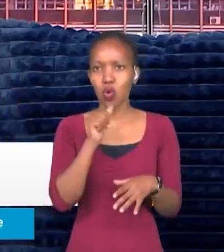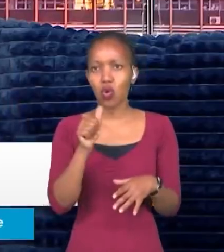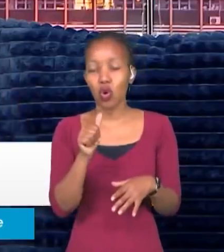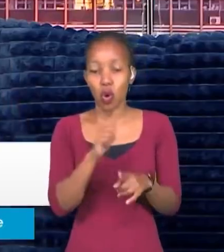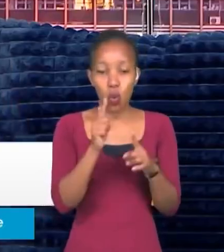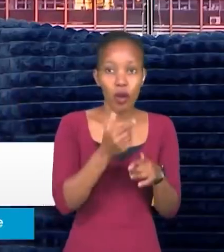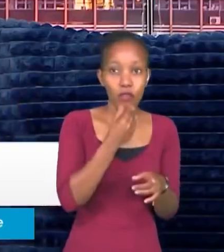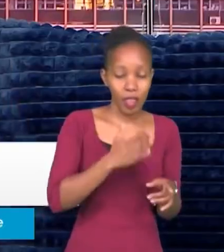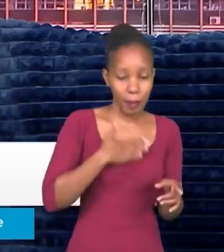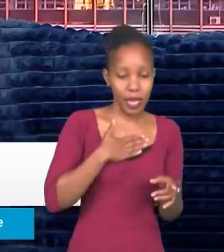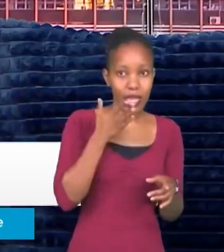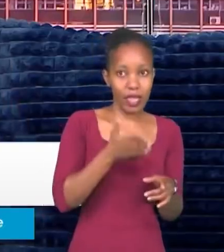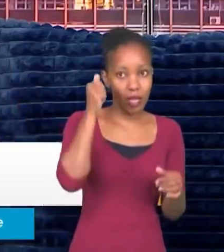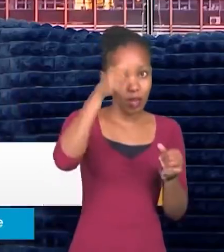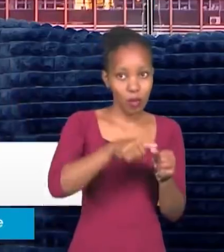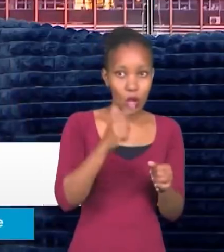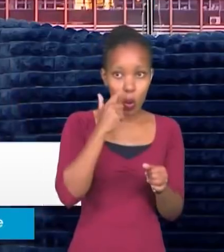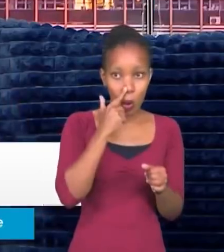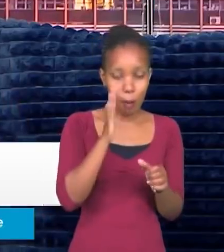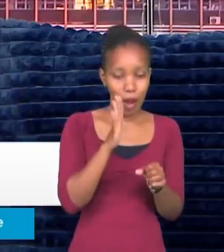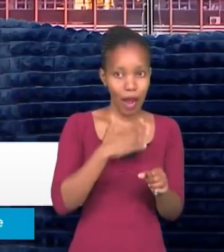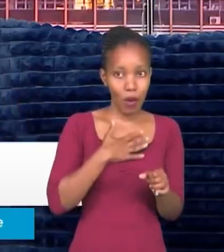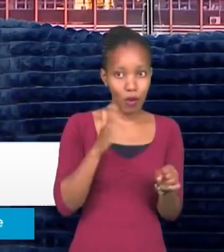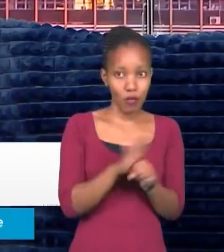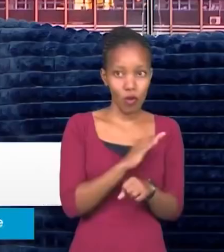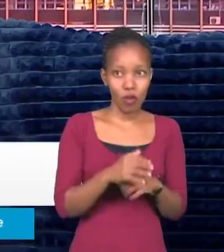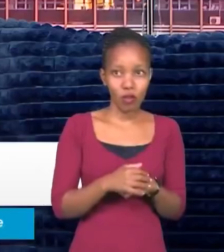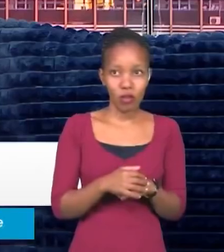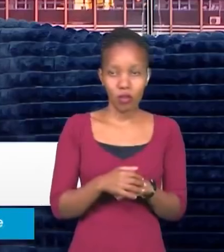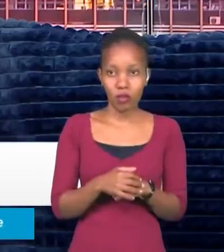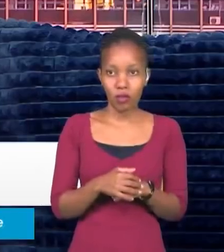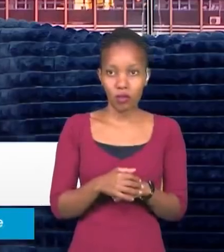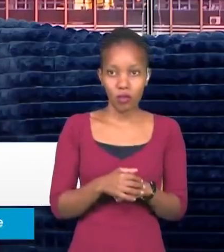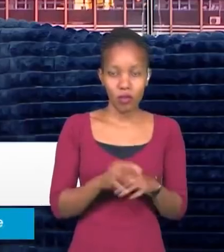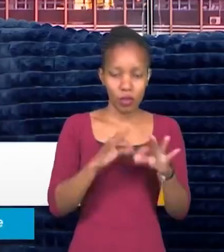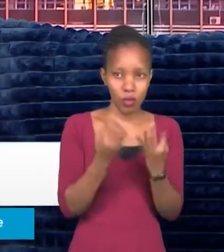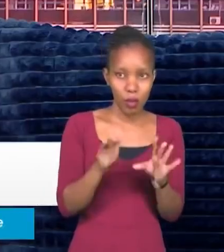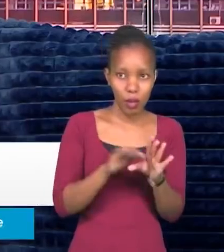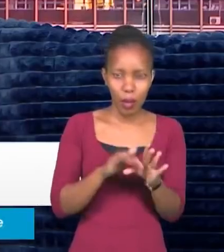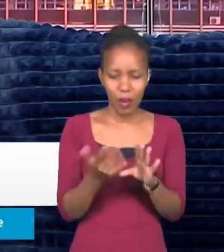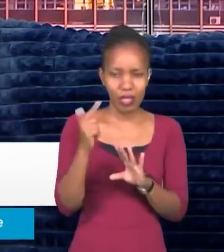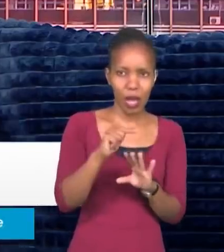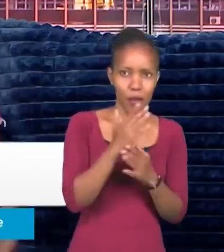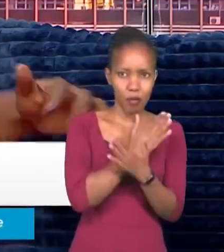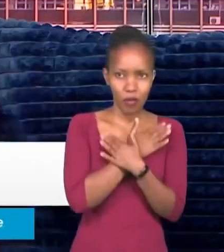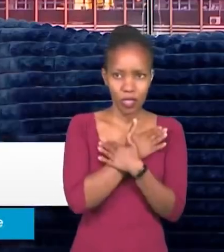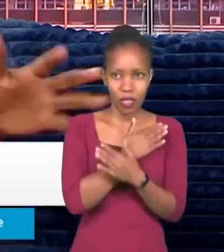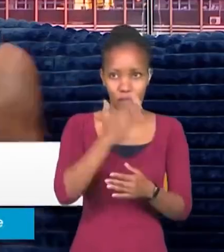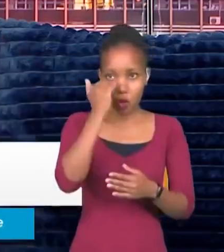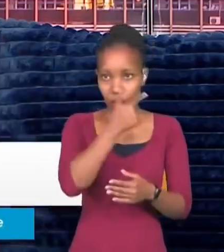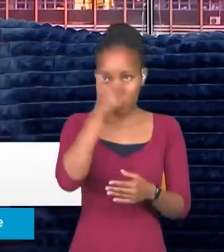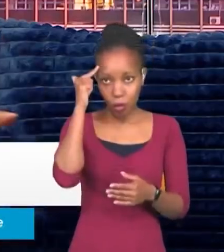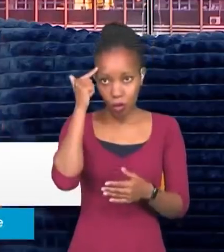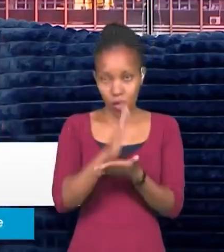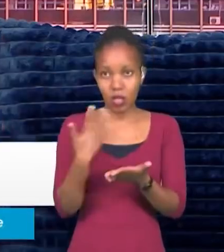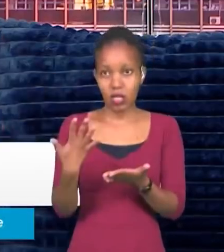dad was there, I remember that our home was full. Yeah, you get the people, relatives, and everyone, friends, and you know, because there's something that